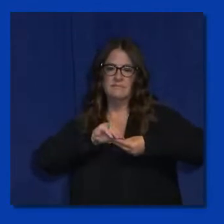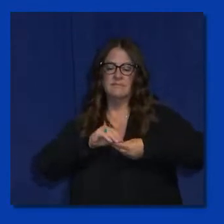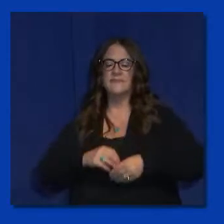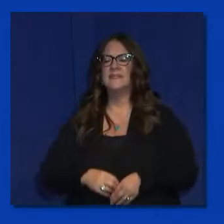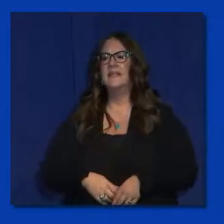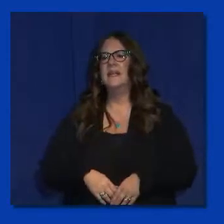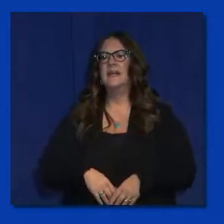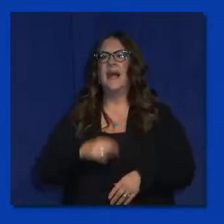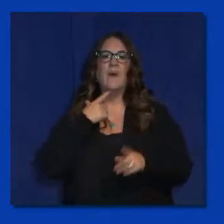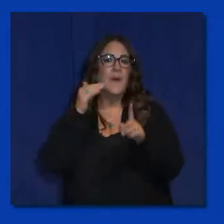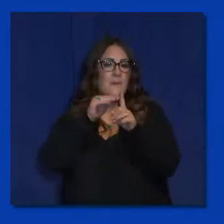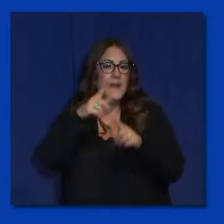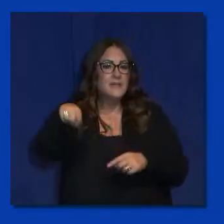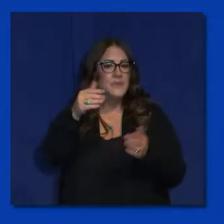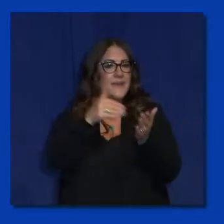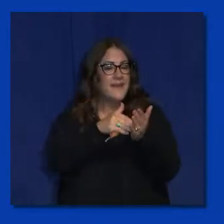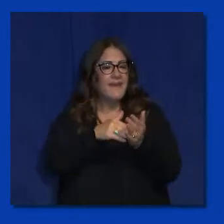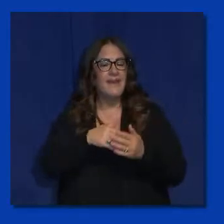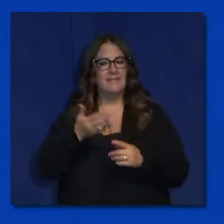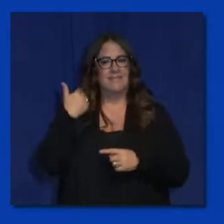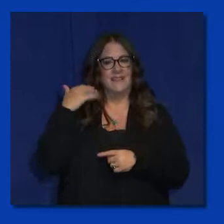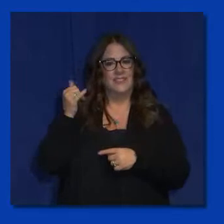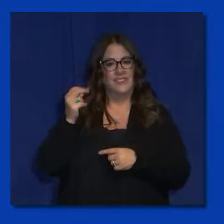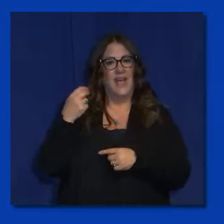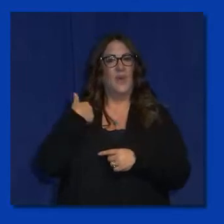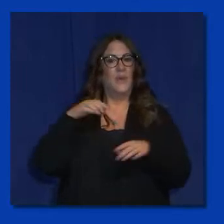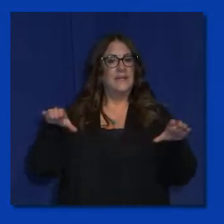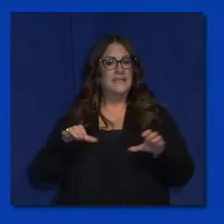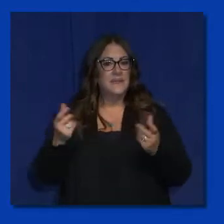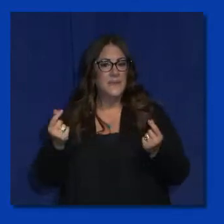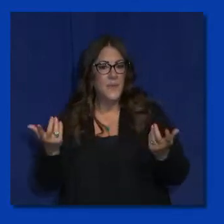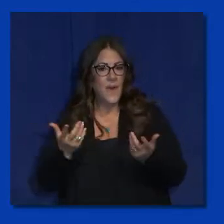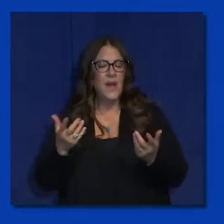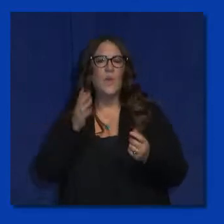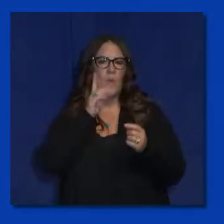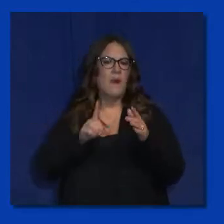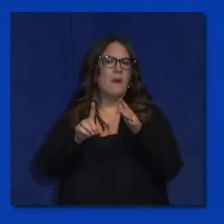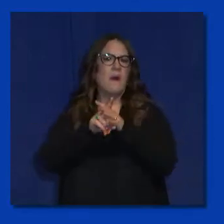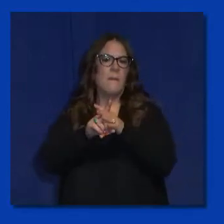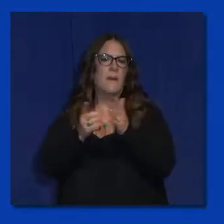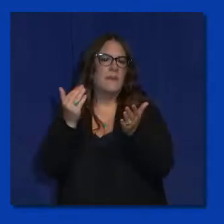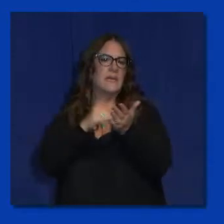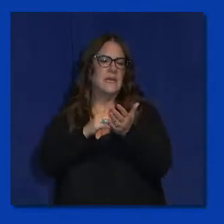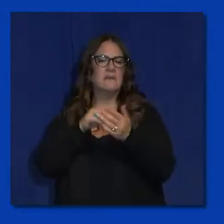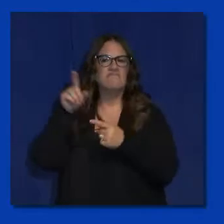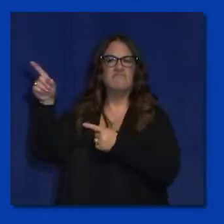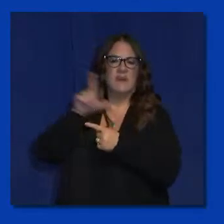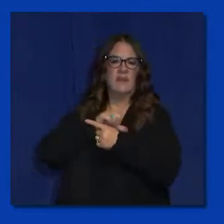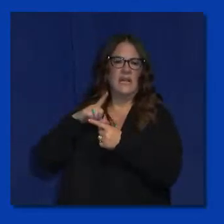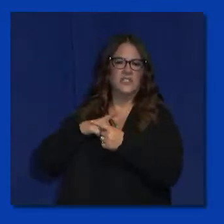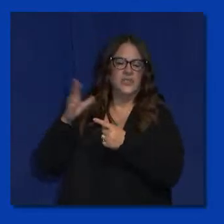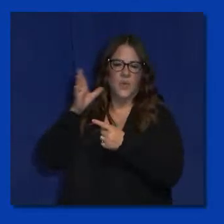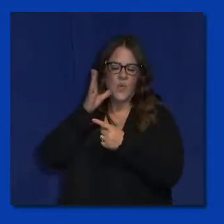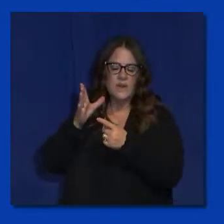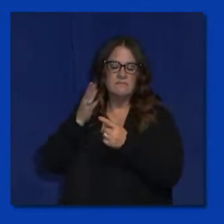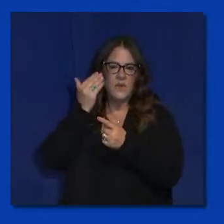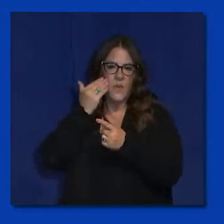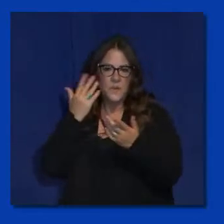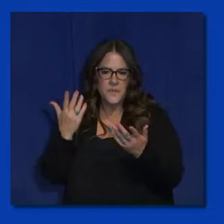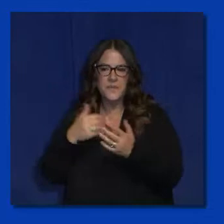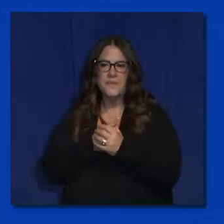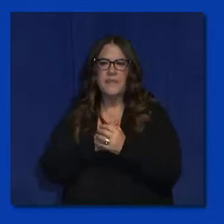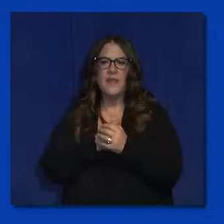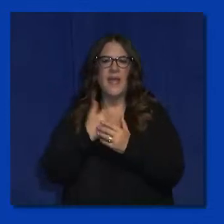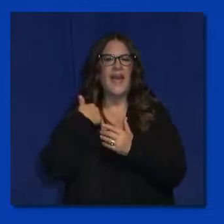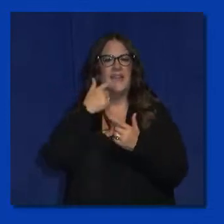want to remind folks just of some other things we did in January that may come up and certainly have come up in the legislature. We are having an